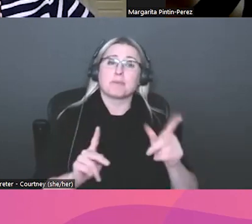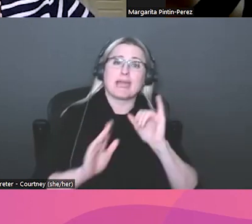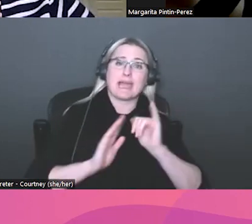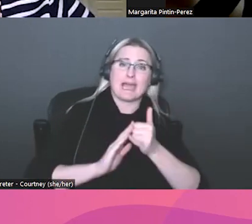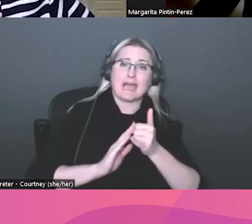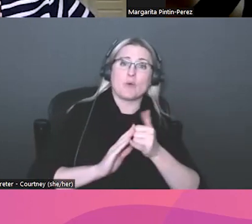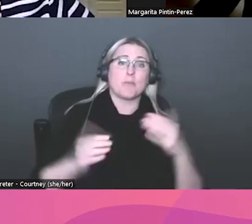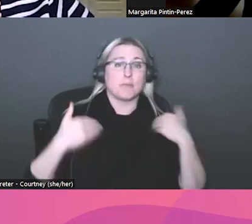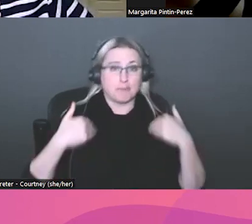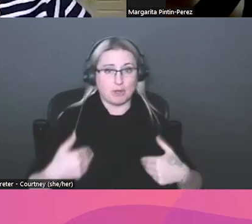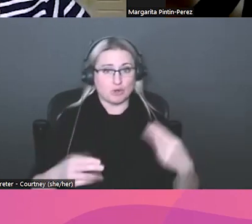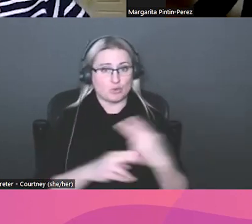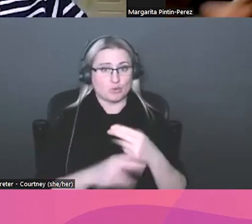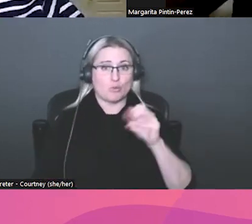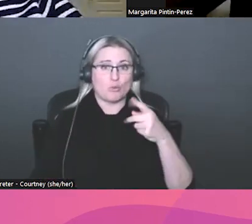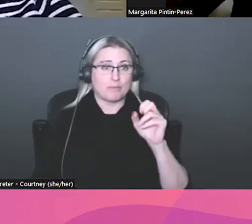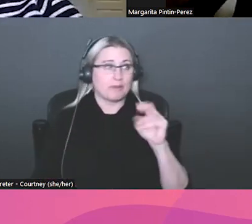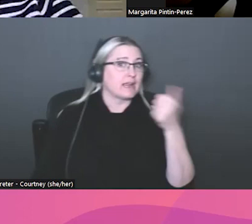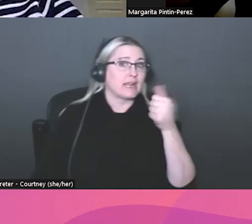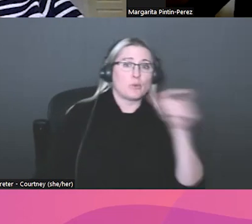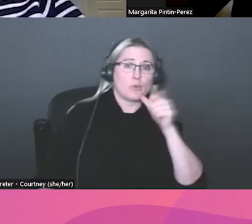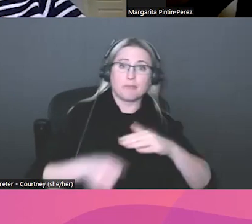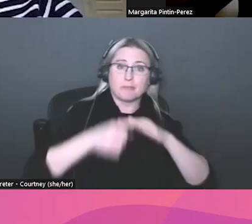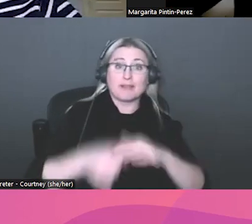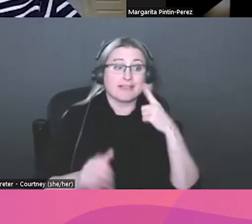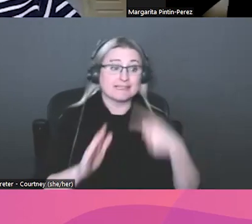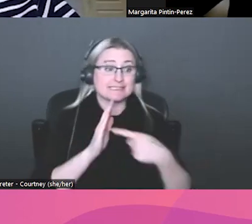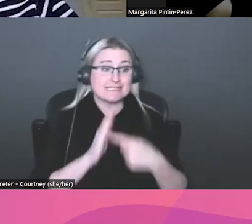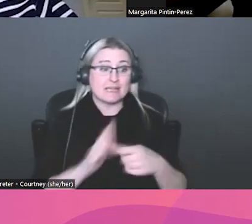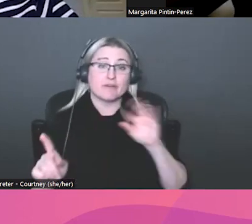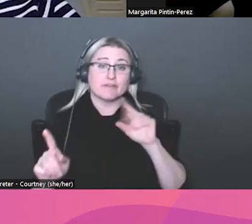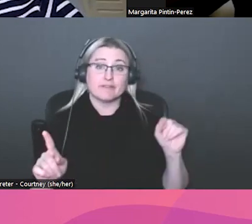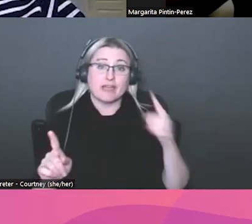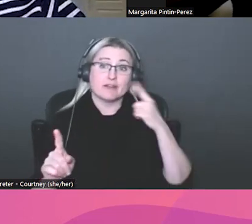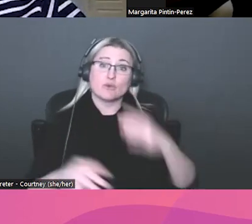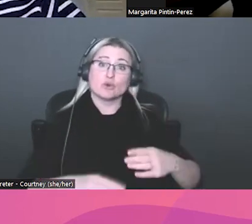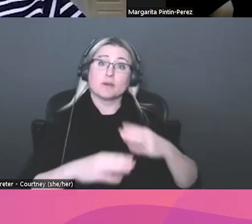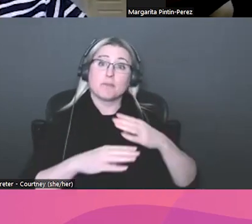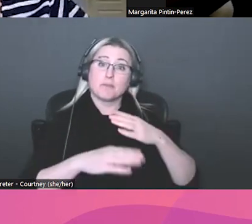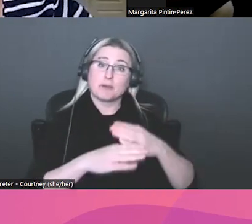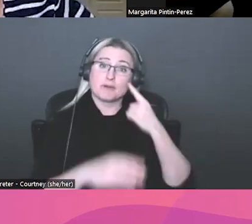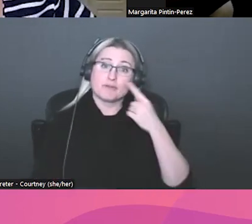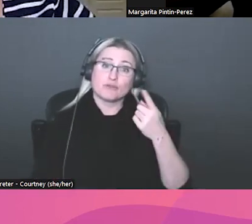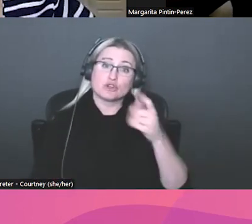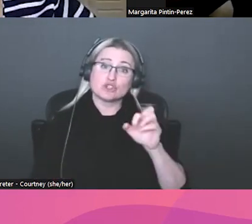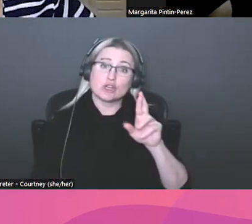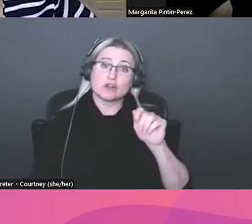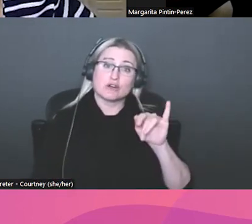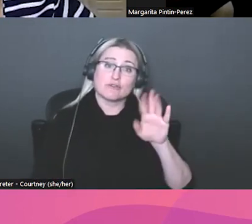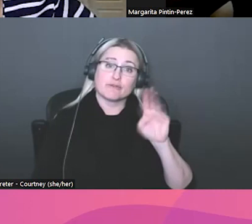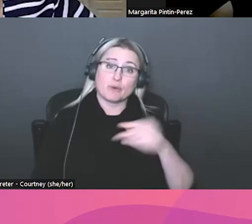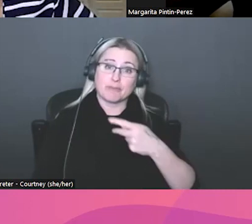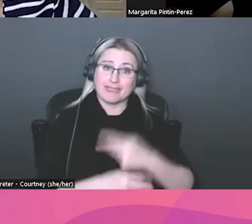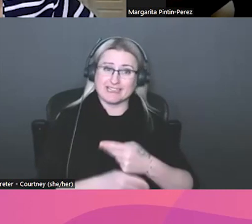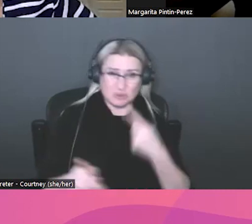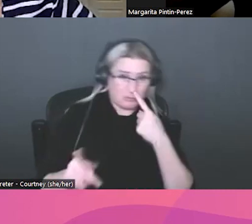oppressors/aggressors? For instance, you mentioned fatness as a barrier to gender affirming care. Yeah, can I